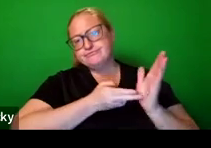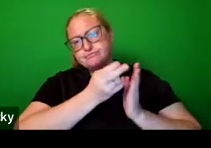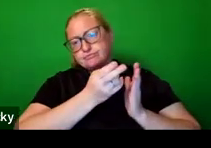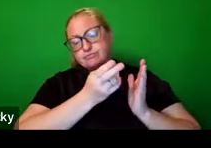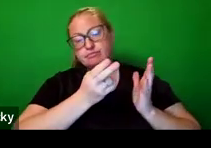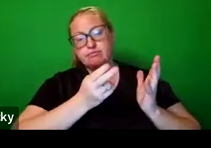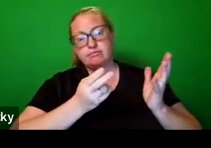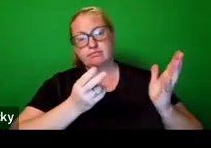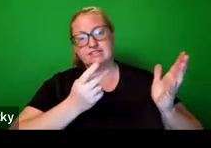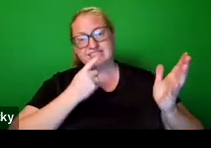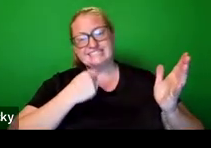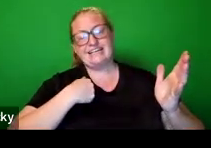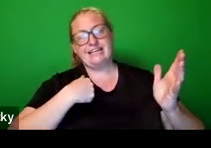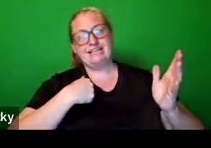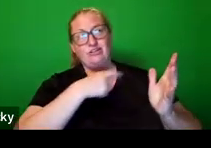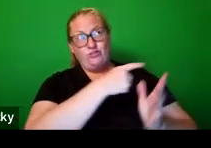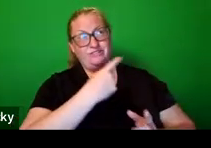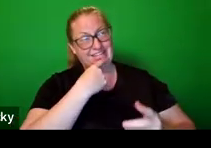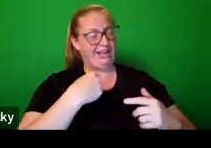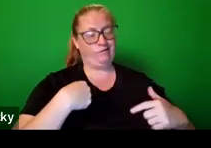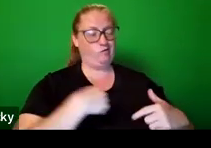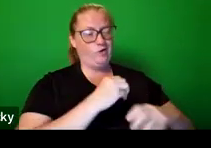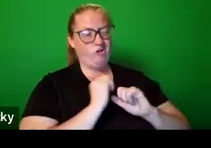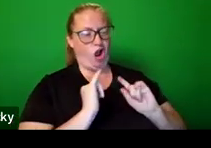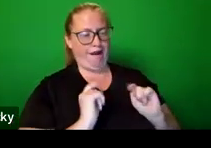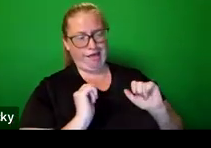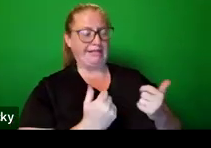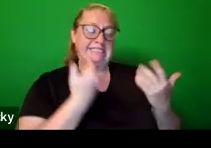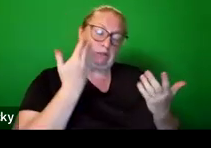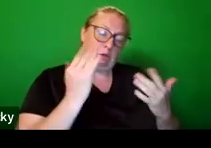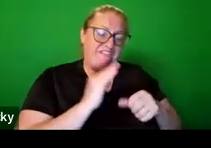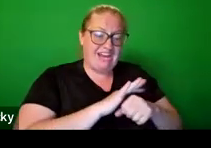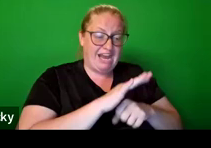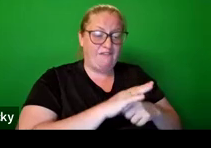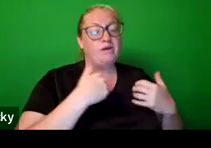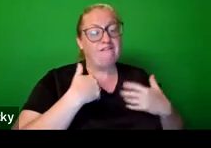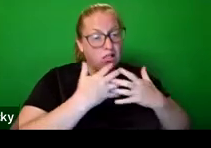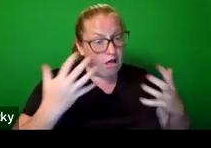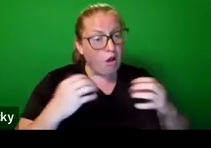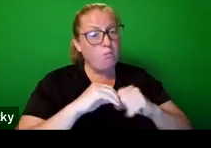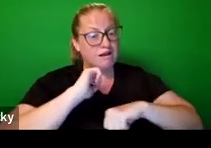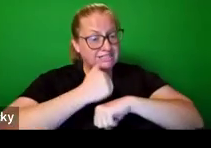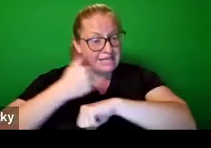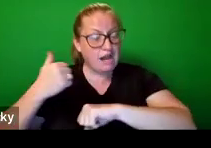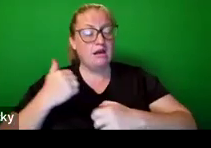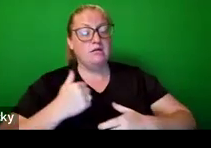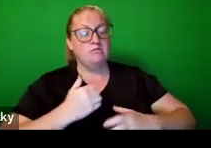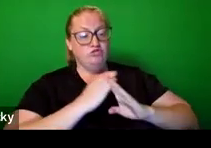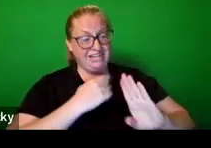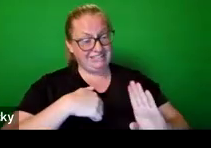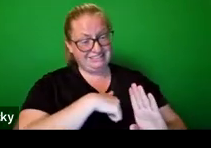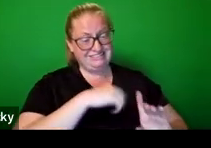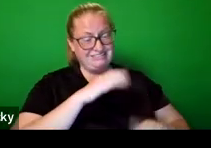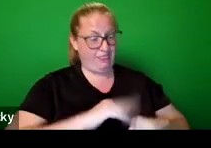that we got it, I don't know if that's gonna be enough. We do have a lot more in place than I think from before, but still I wanna